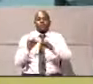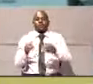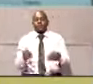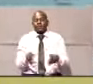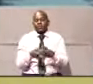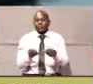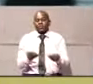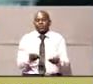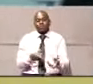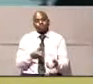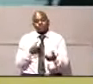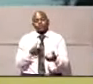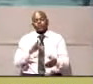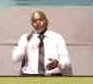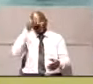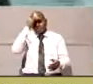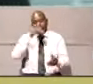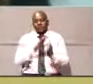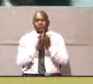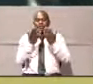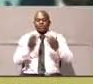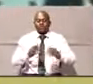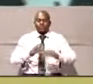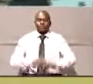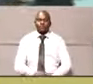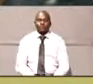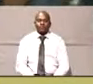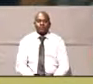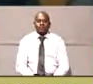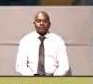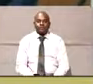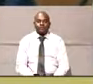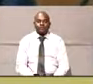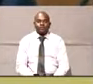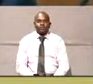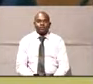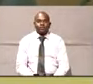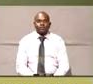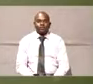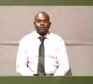lost in a shooting with police. Sudat Kai, UBC News.